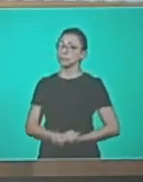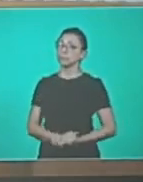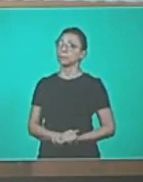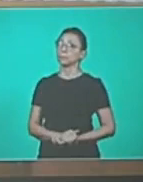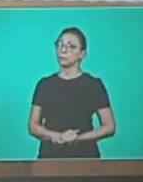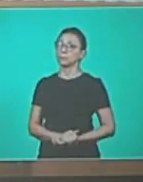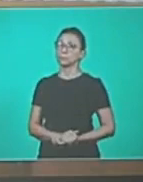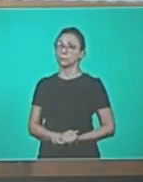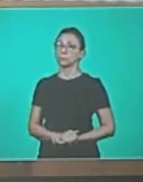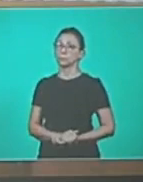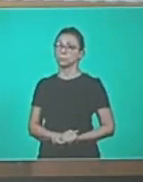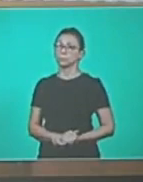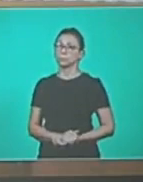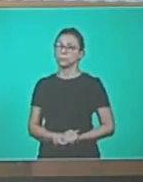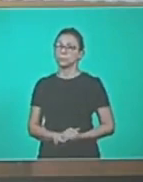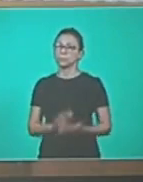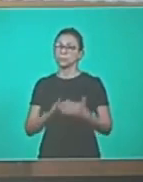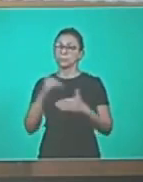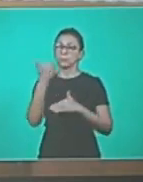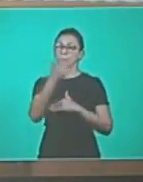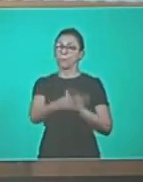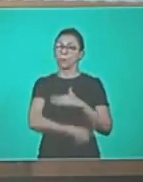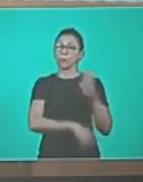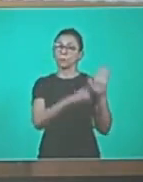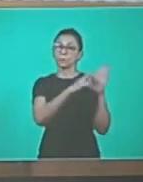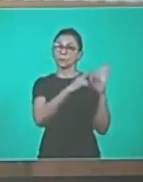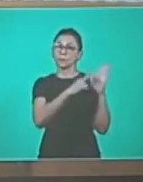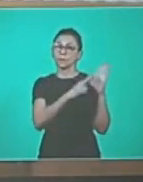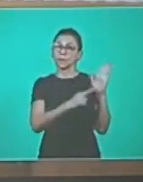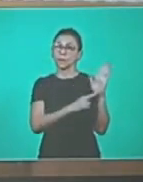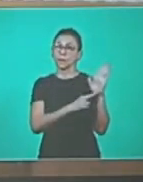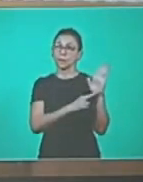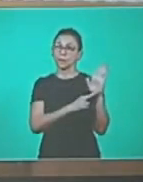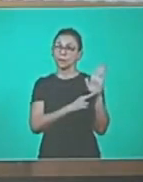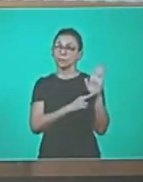this is happening, if something is happening different than